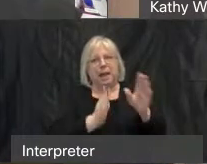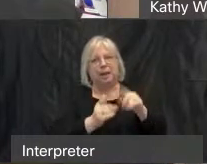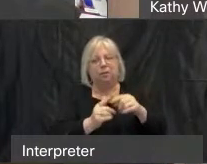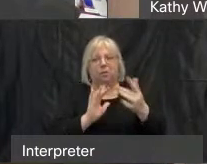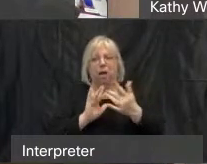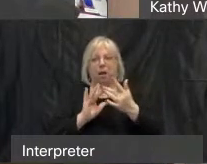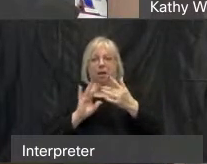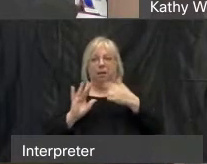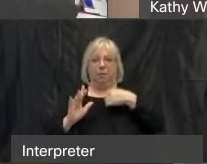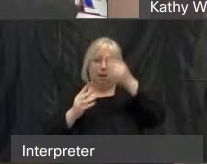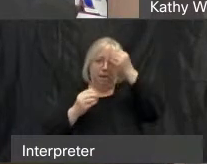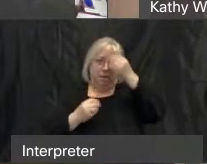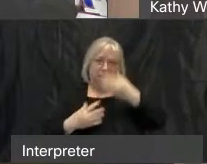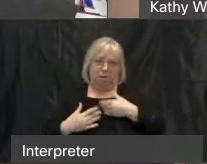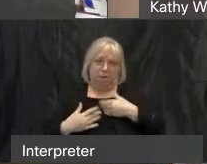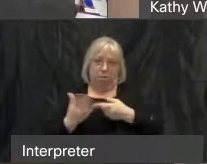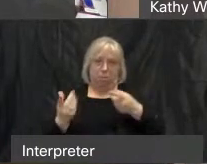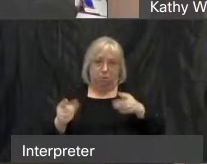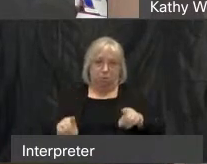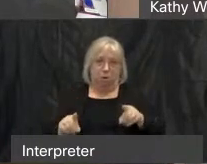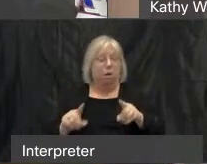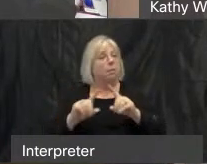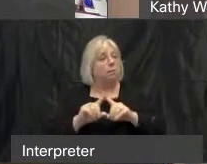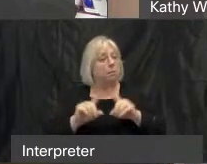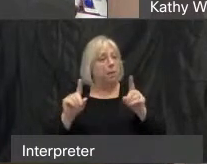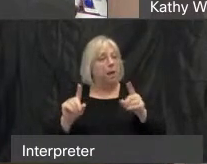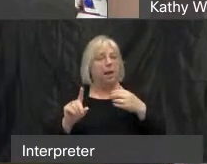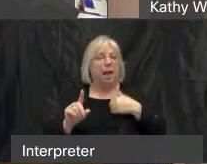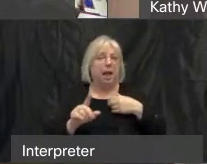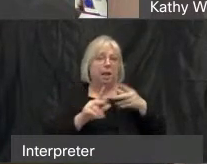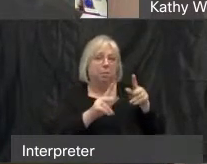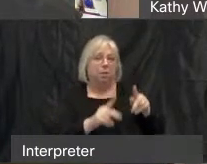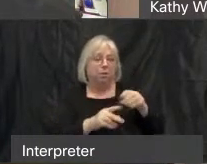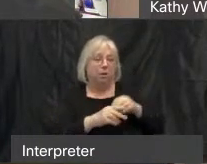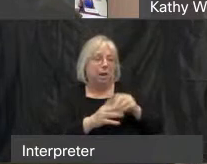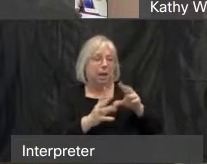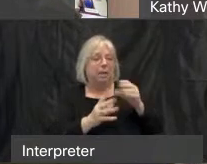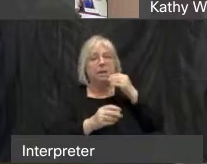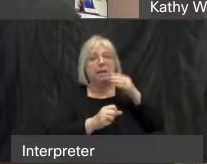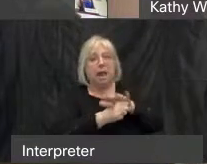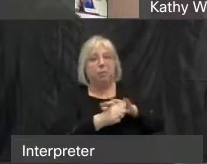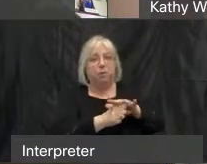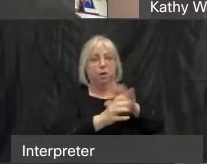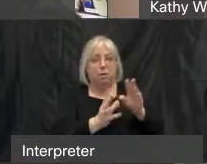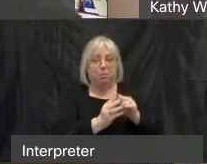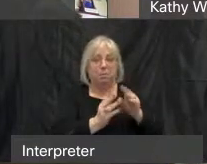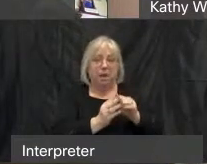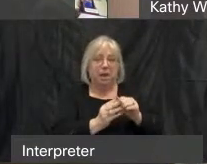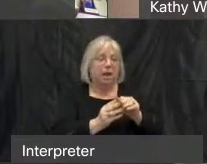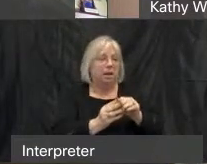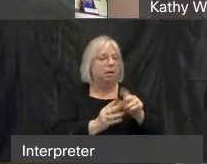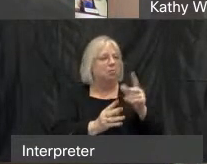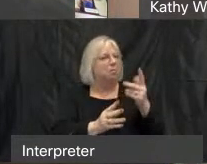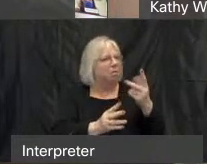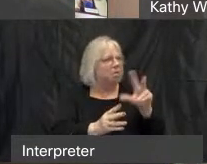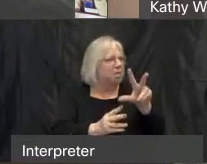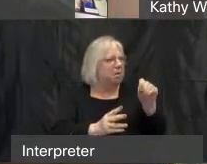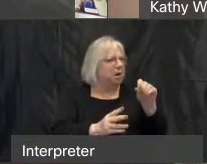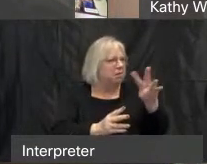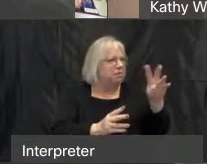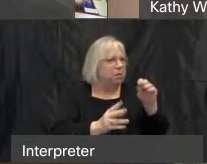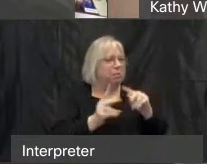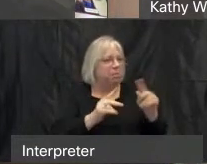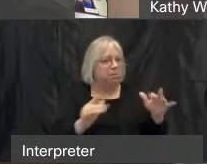me know what was going on. But I had a constituent in the meeting, neighborhood meeting, had about 30, 40 people there, and